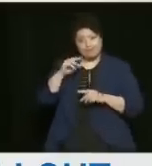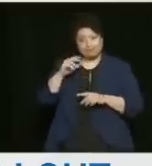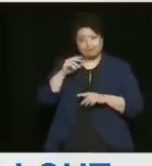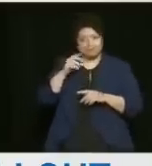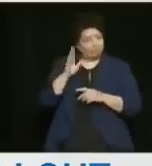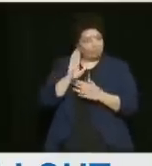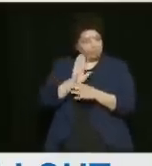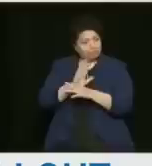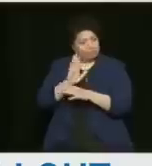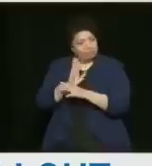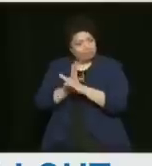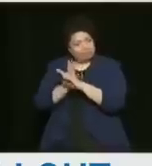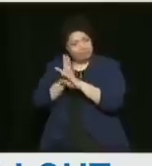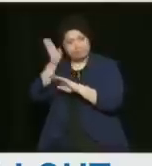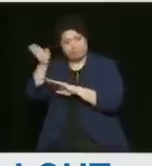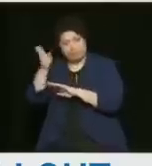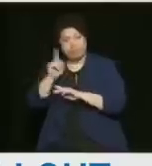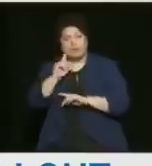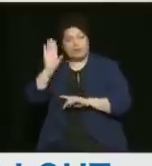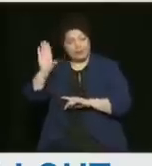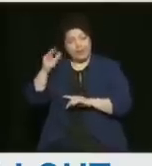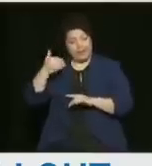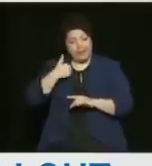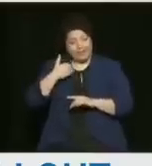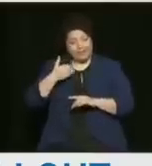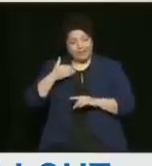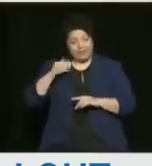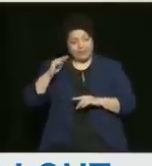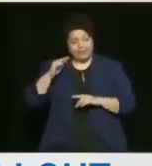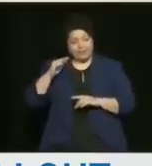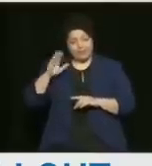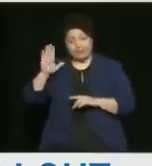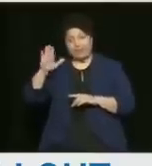political jurisdictional border, but at the end of the day, those